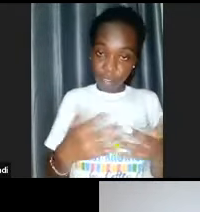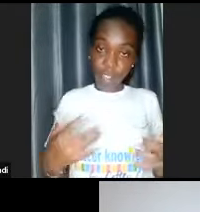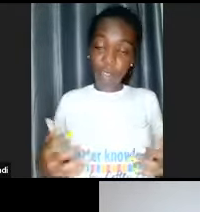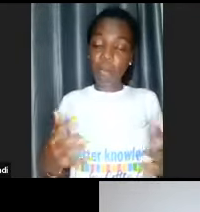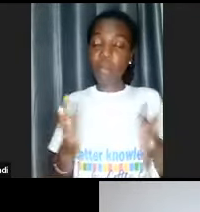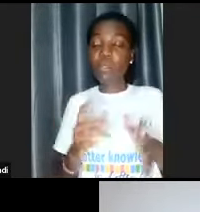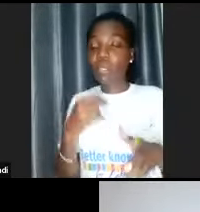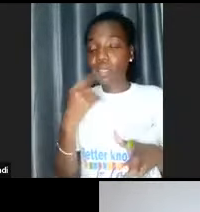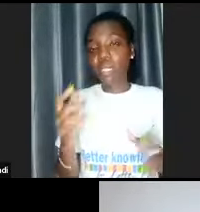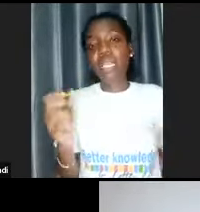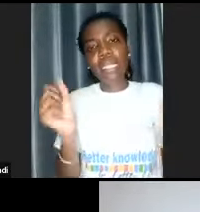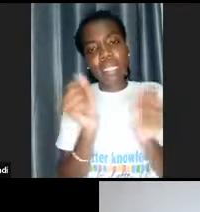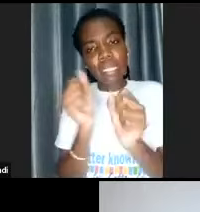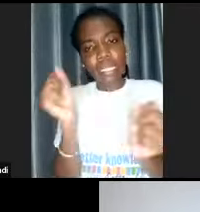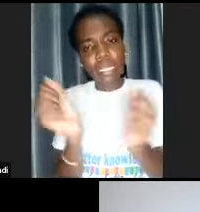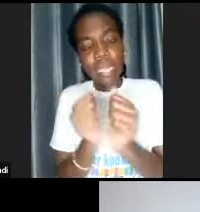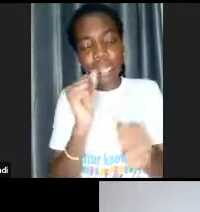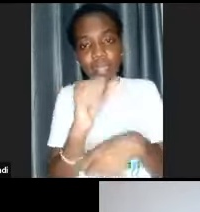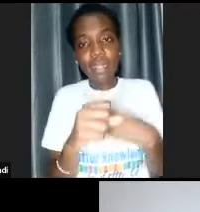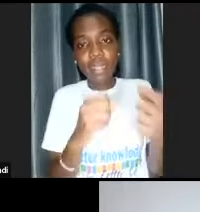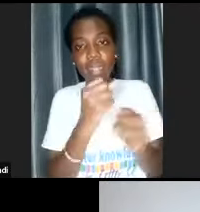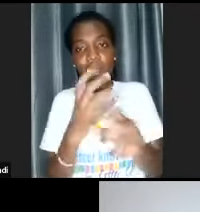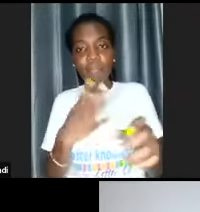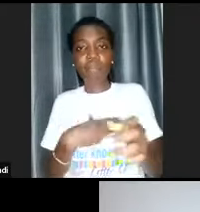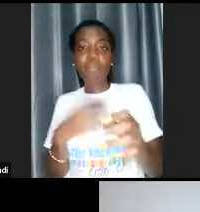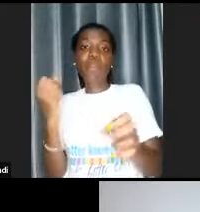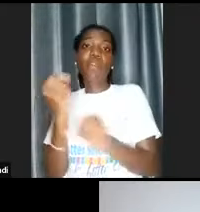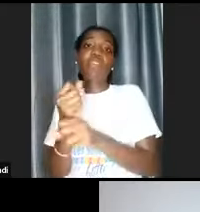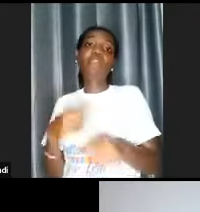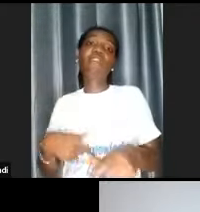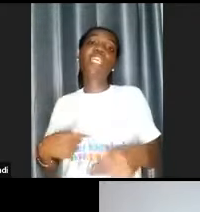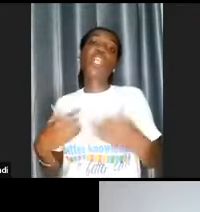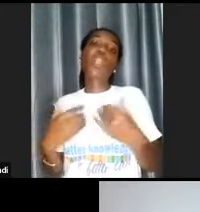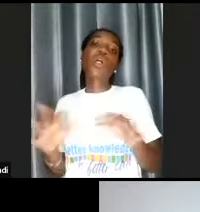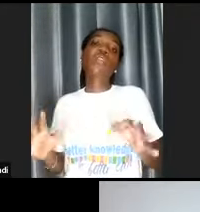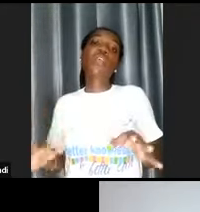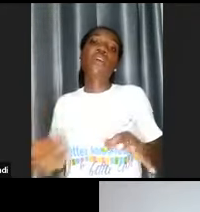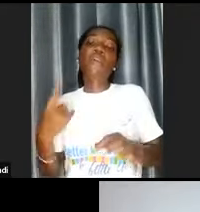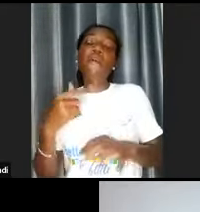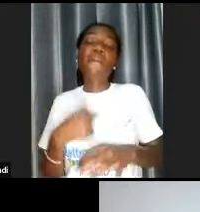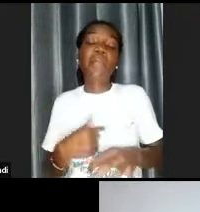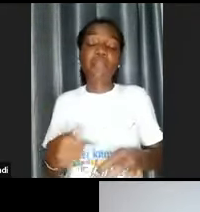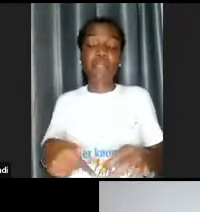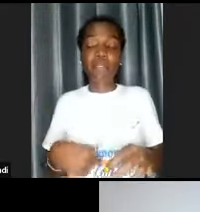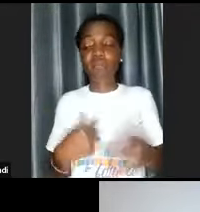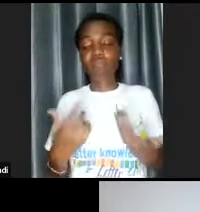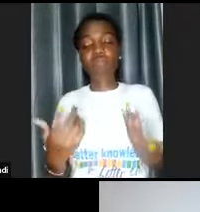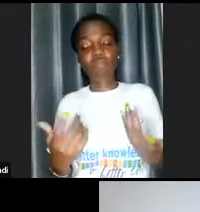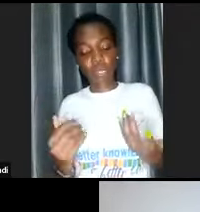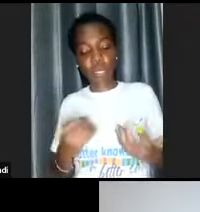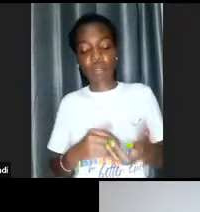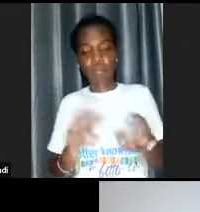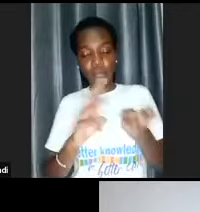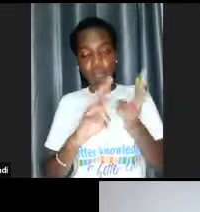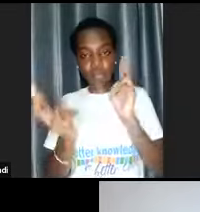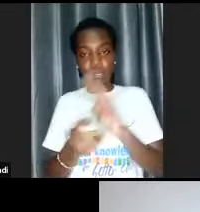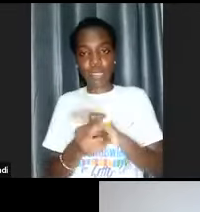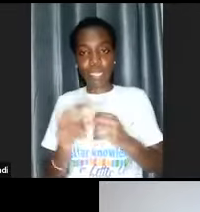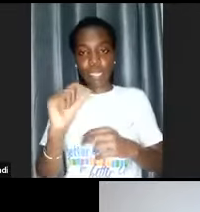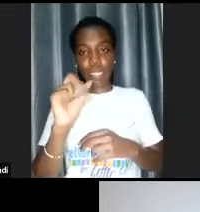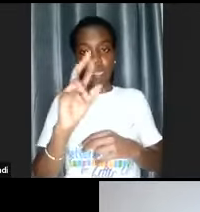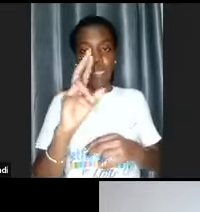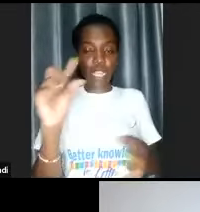lost. For me, they are being attracted to me because I have some redemptive grace for them. I have a solution for